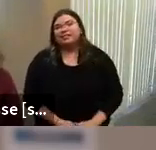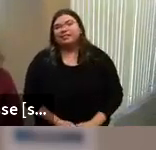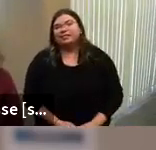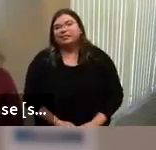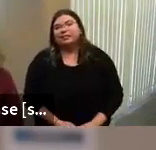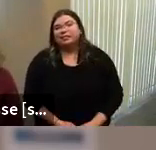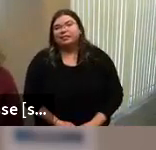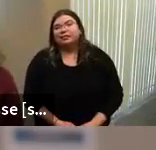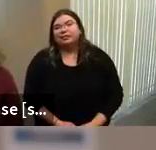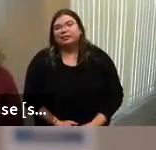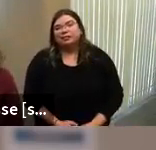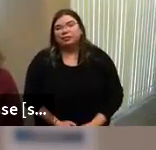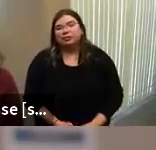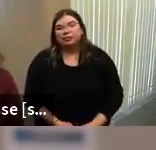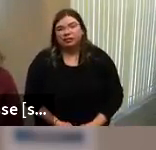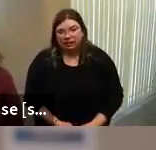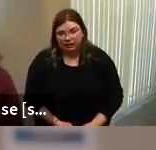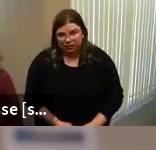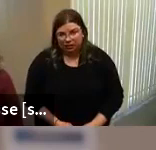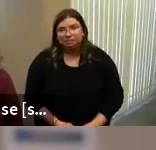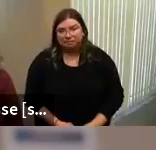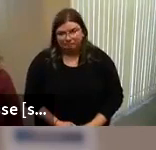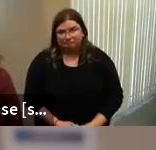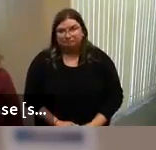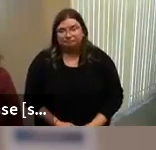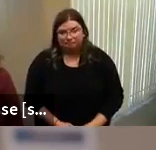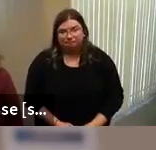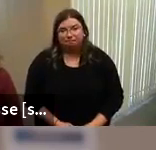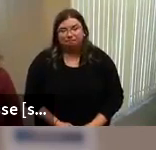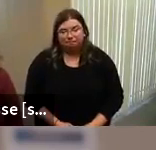University and learn here.